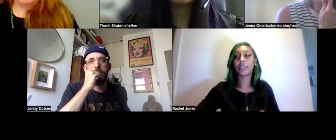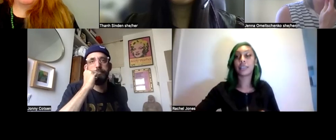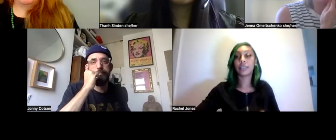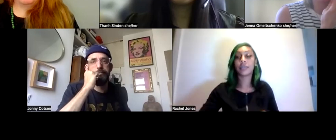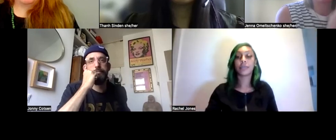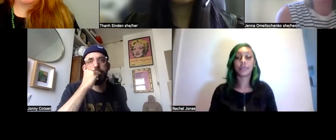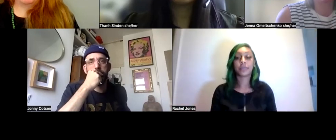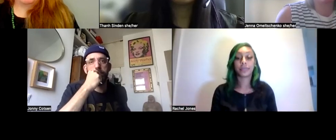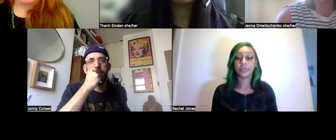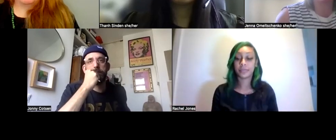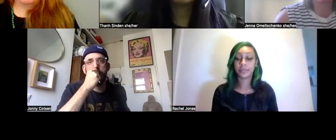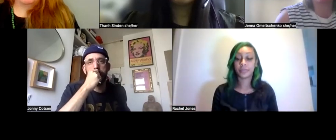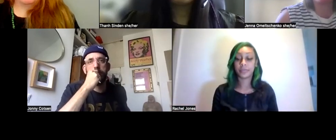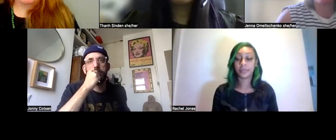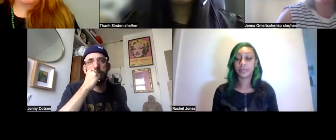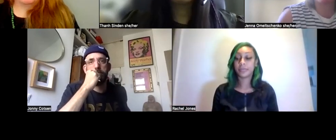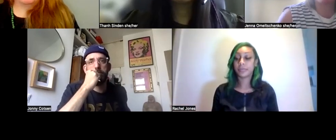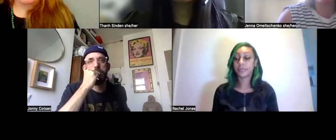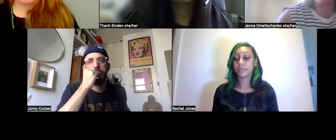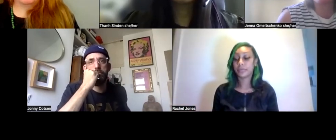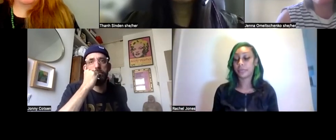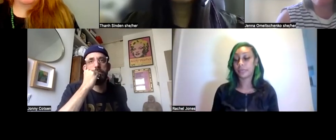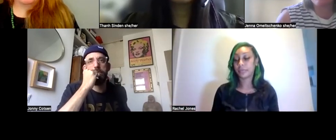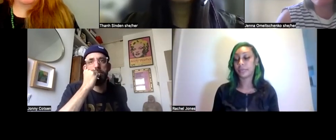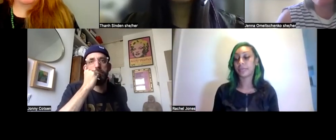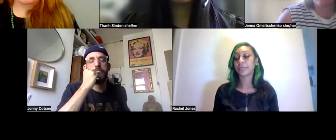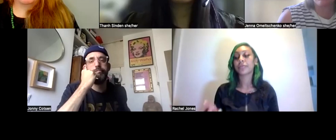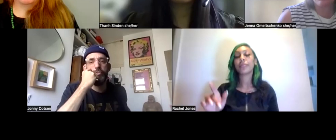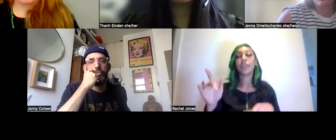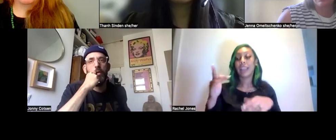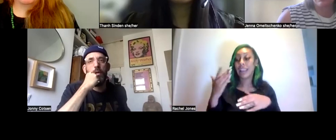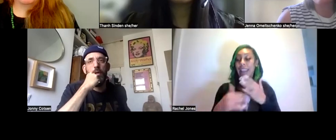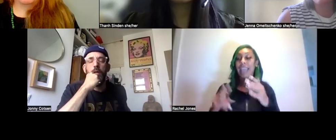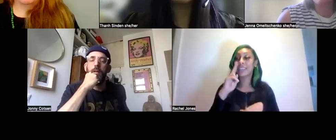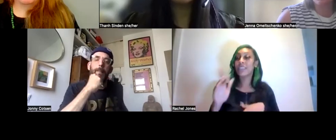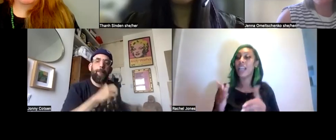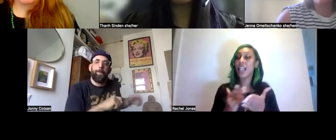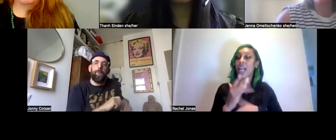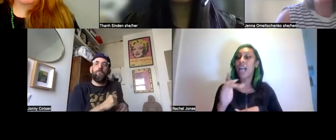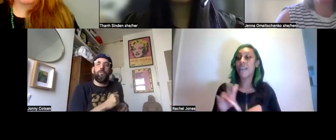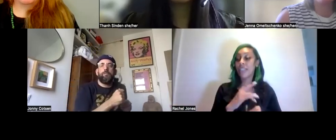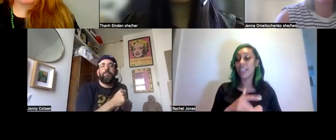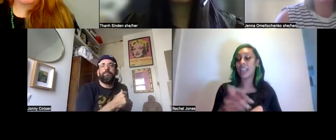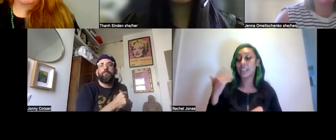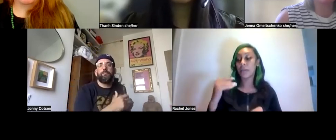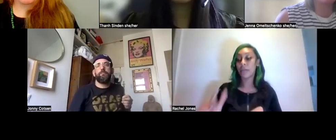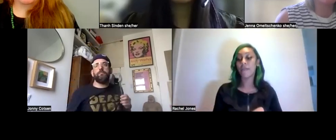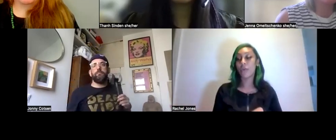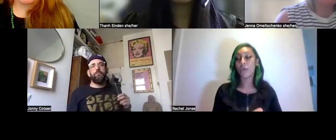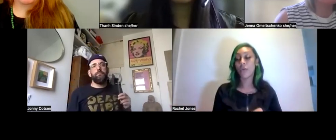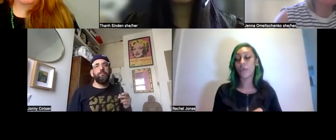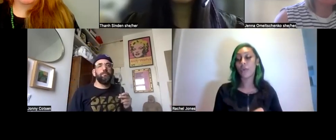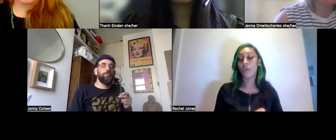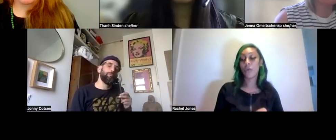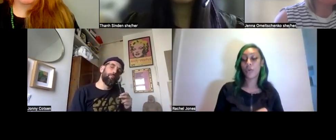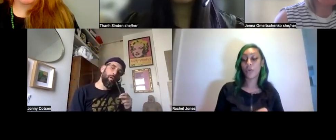is tricky, if it exists at all. And we deliberately tour to young people who've never seen live theatre before. And we did a reading of our last schools